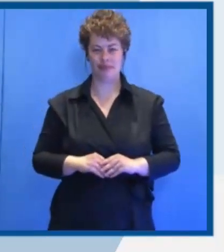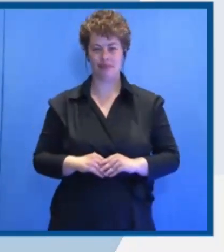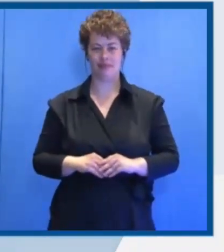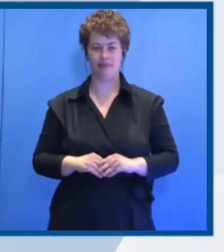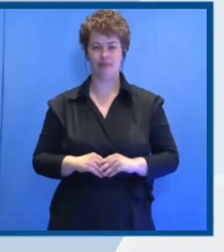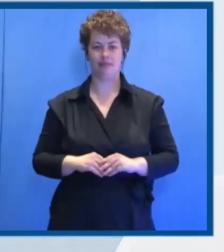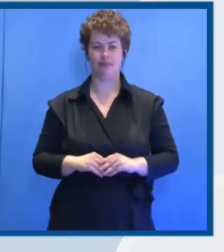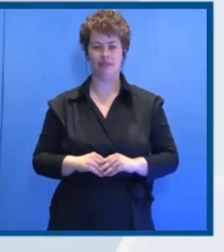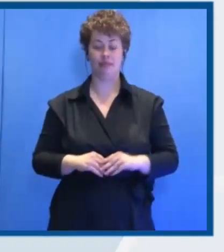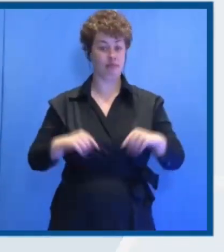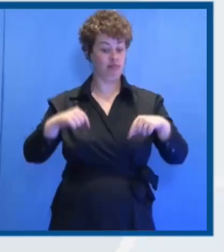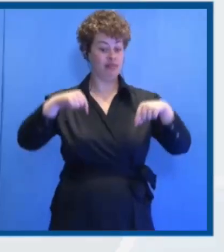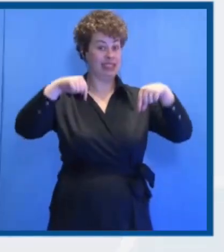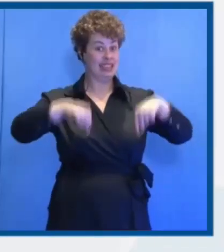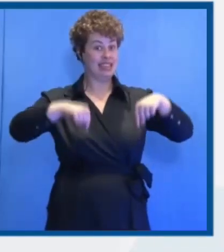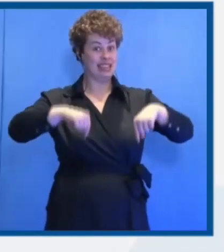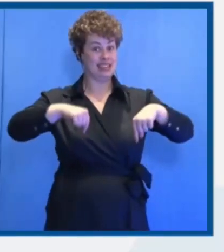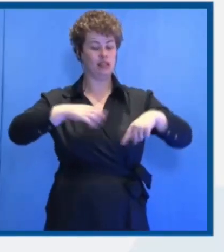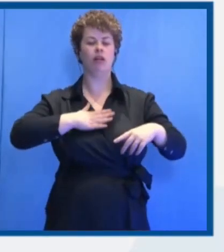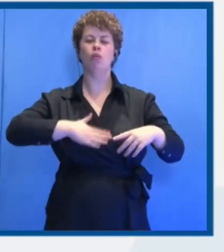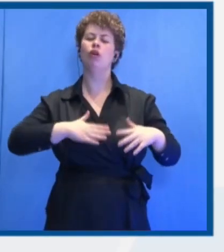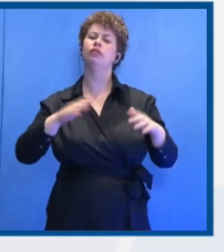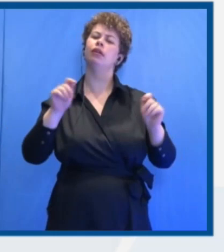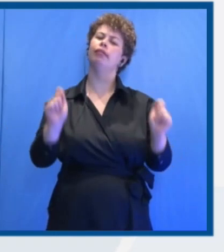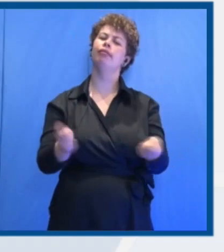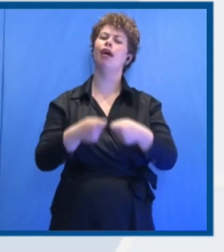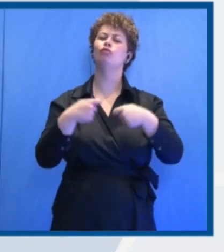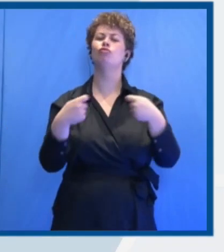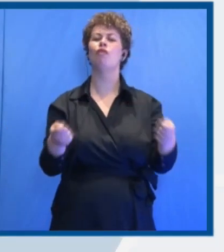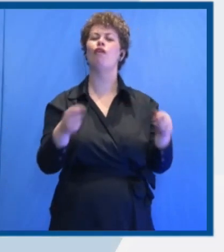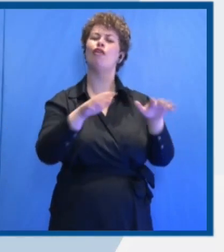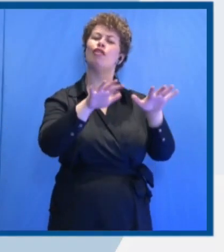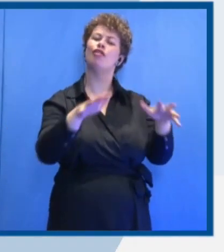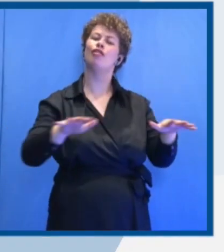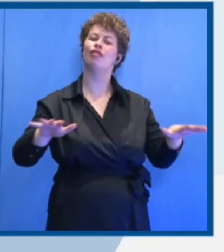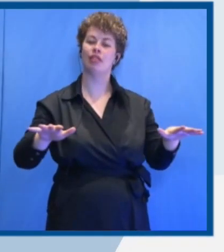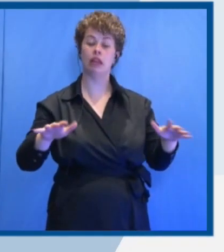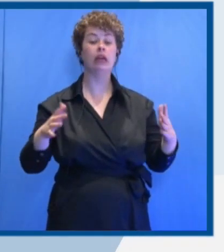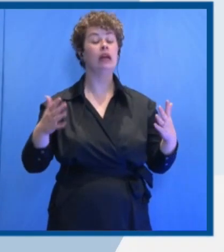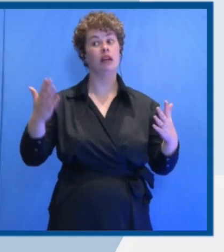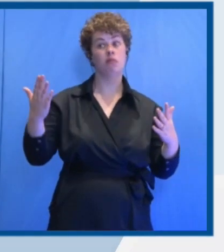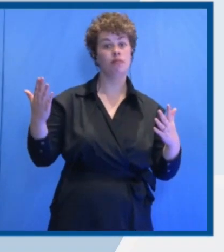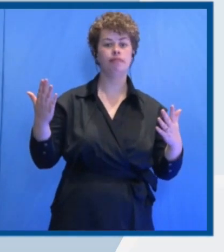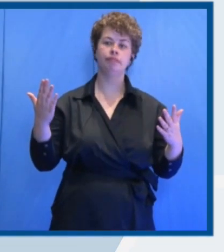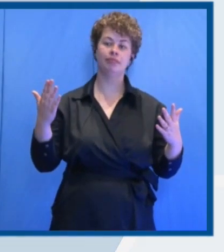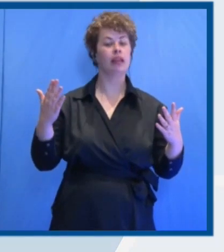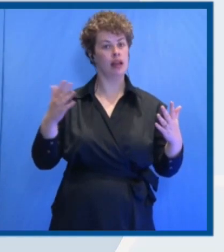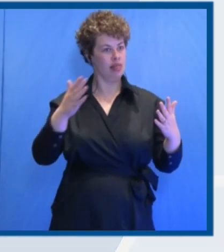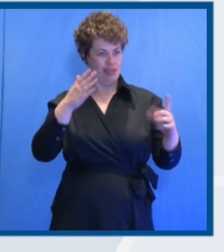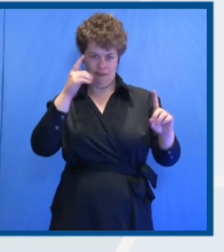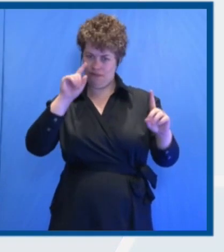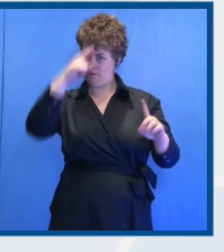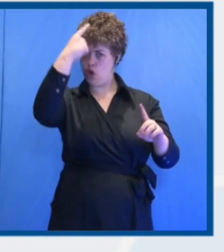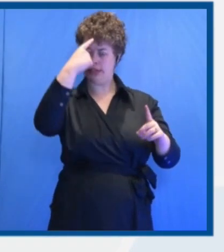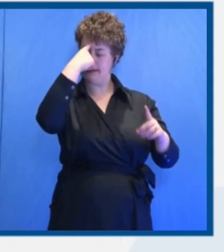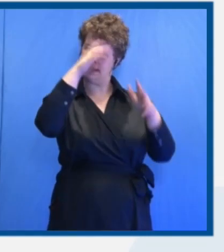We use natural restoration as the main approach and artificial restoration as the supplement to